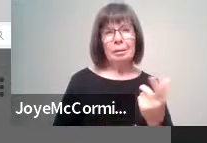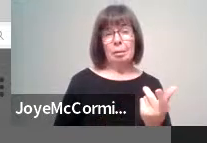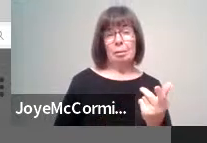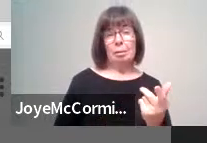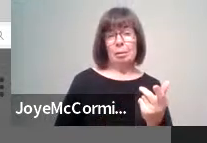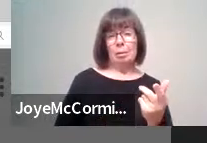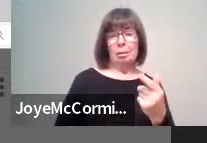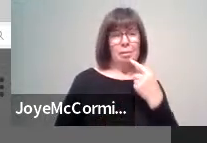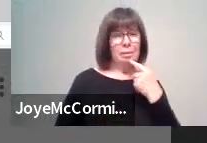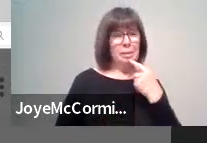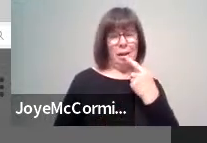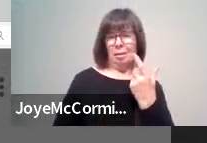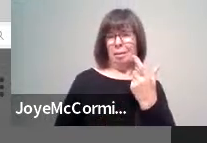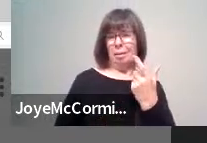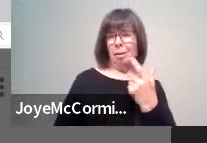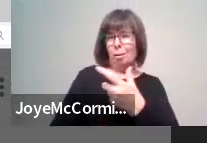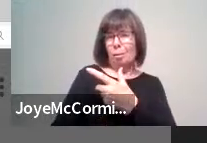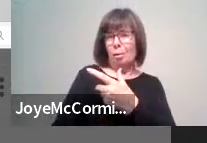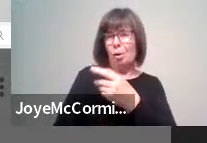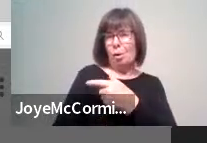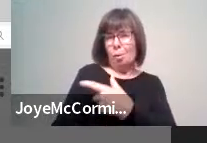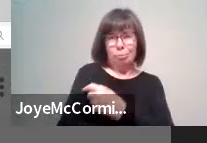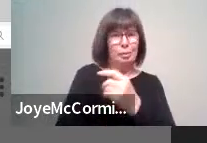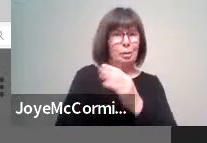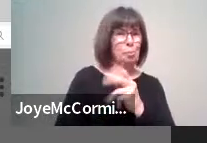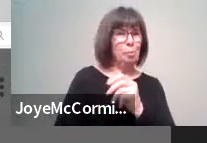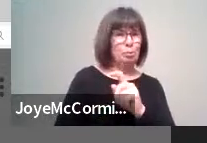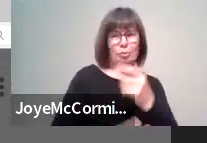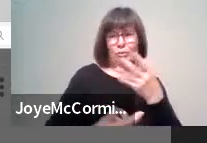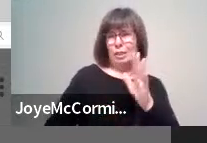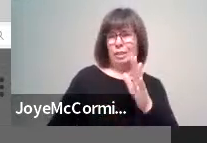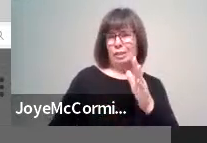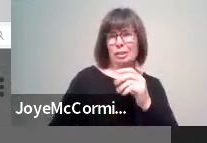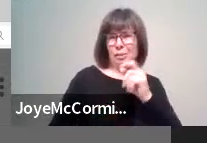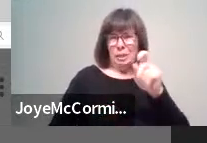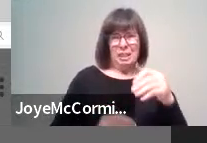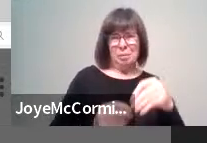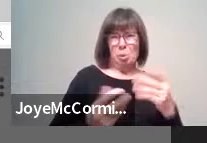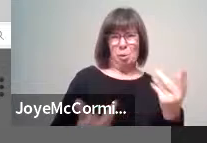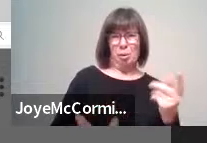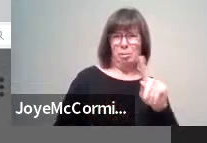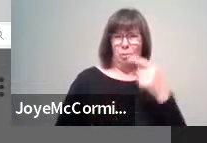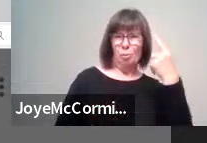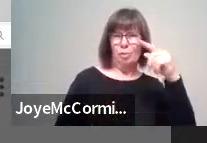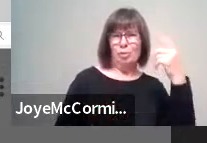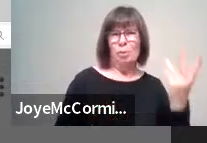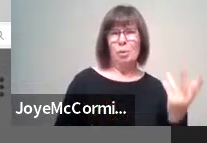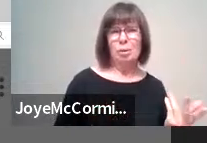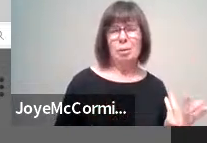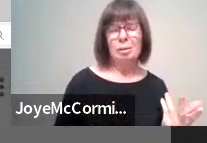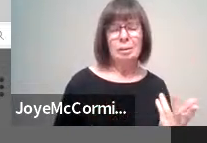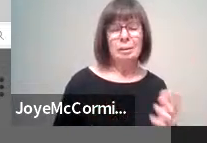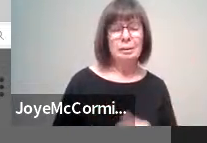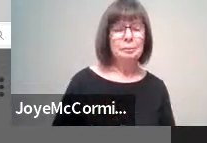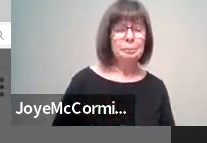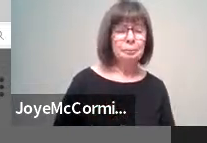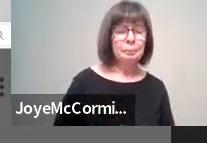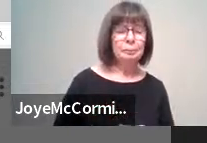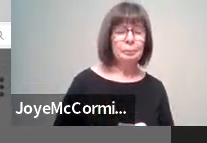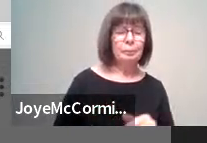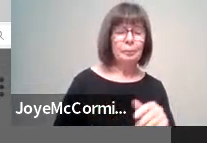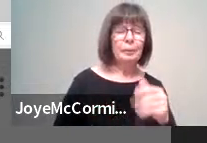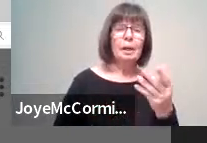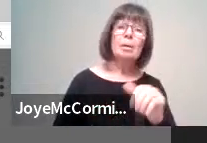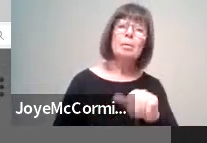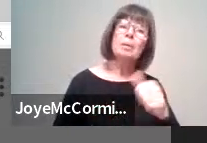Why do I need this one? So there is the response that it is targeted for the current variant, but then the next